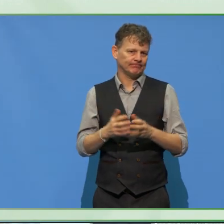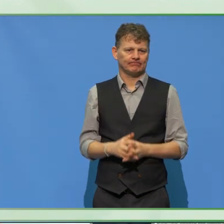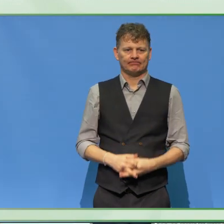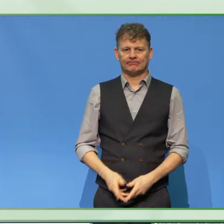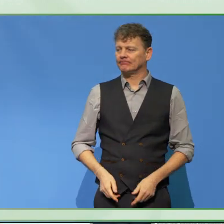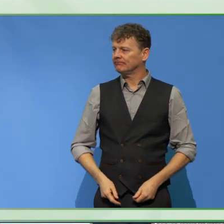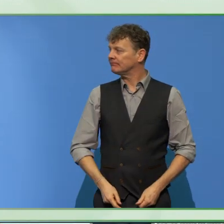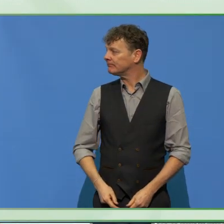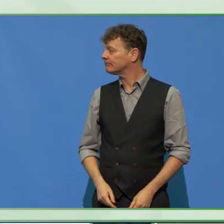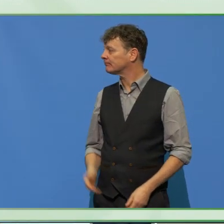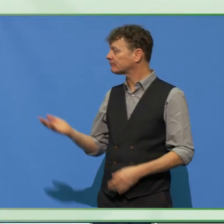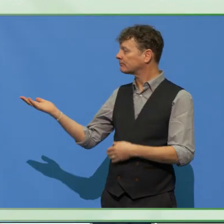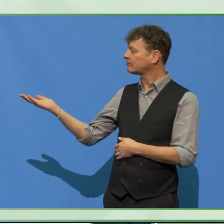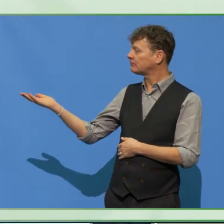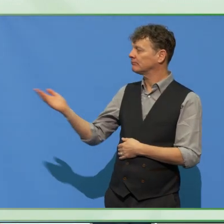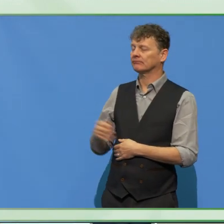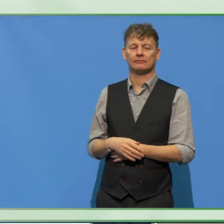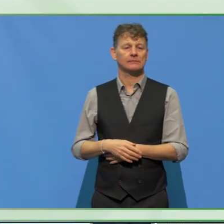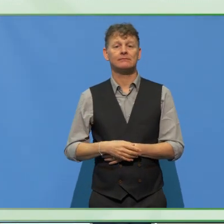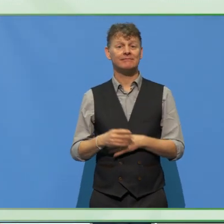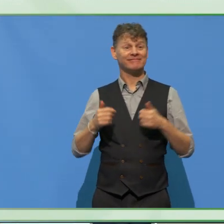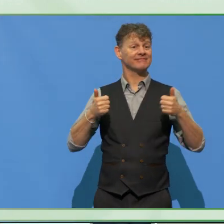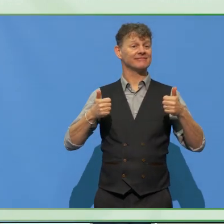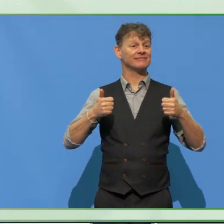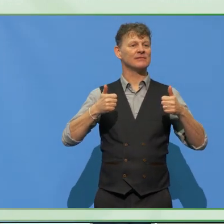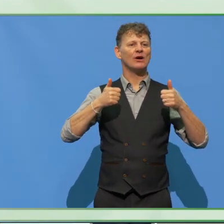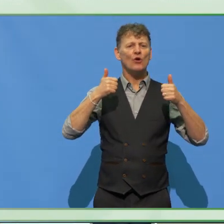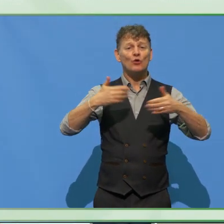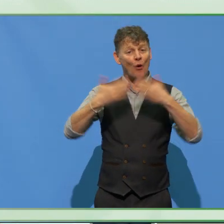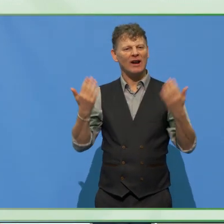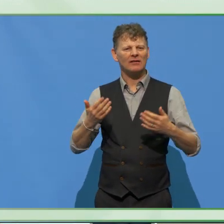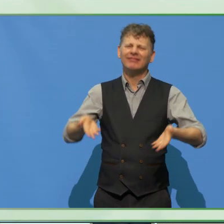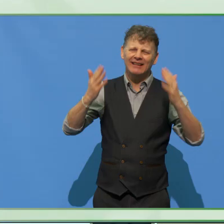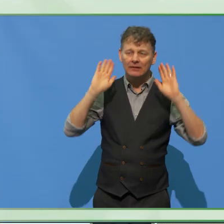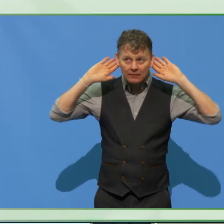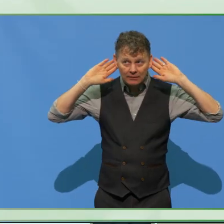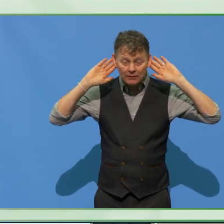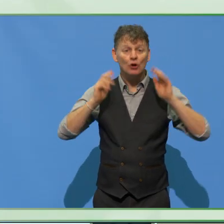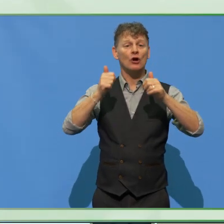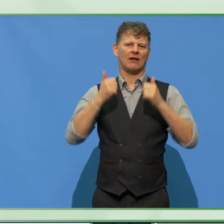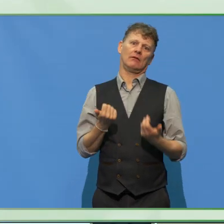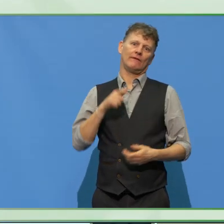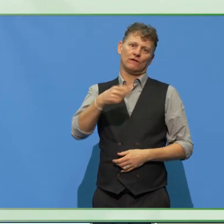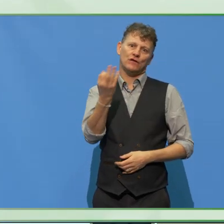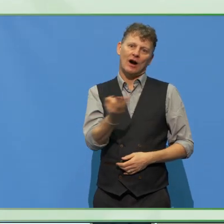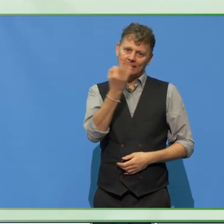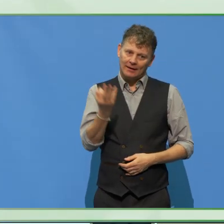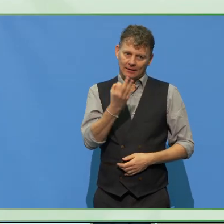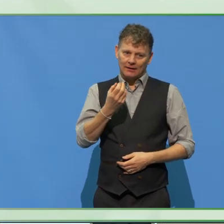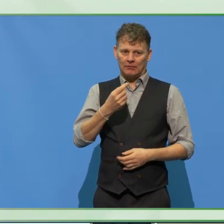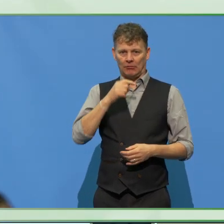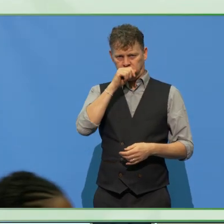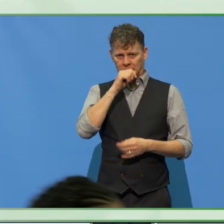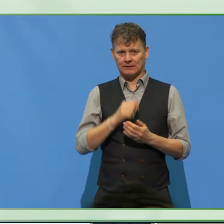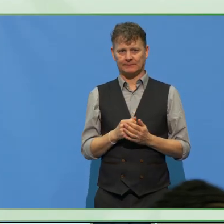Good morning, everybody. Oh, you can do better than that. It's Friday. There's about 6